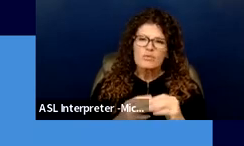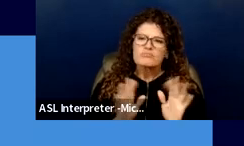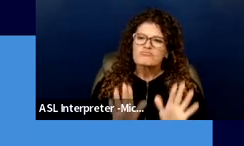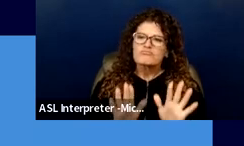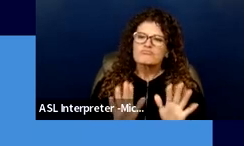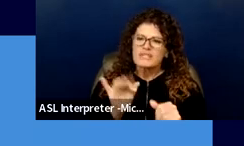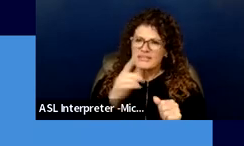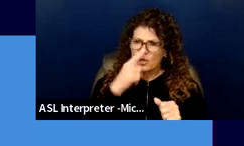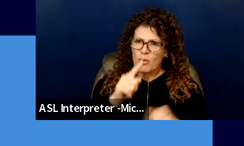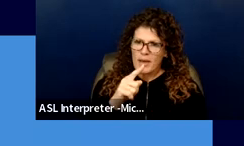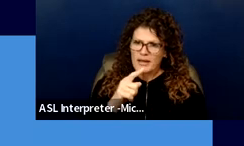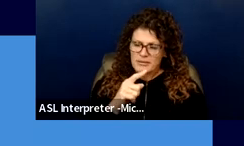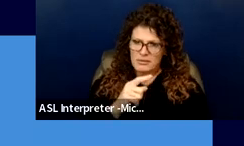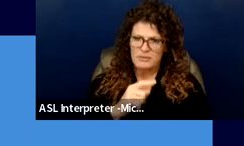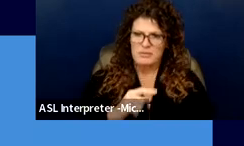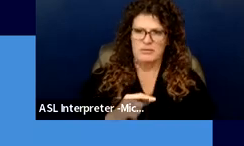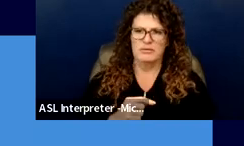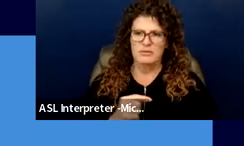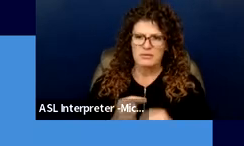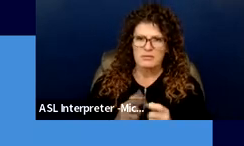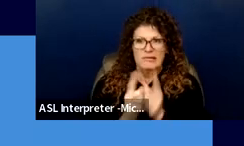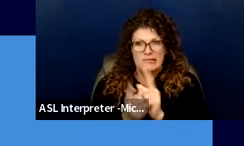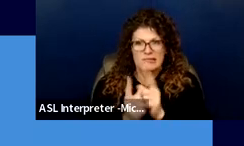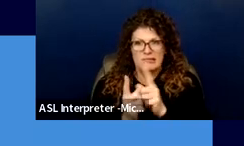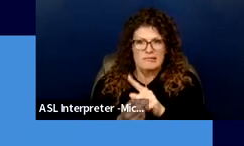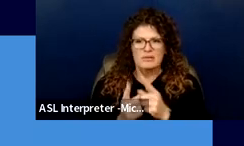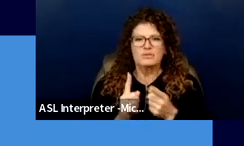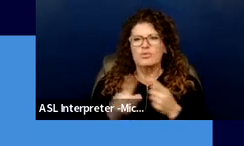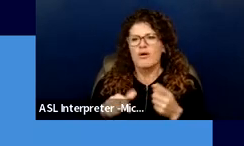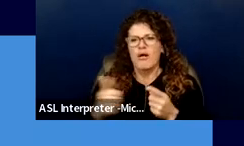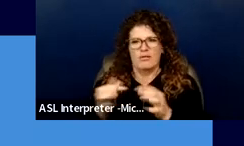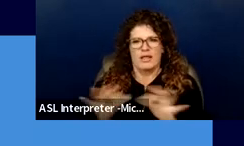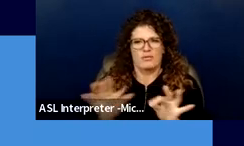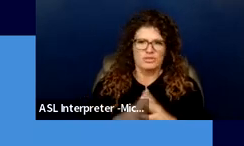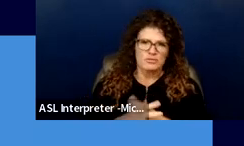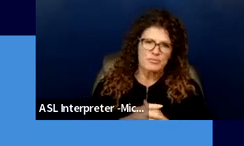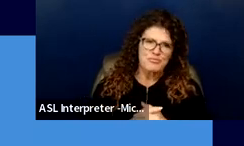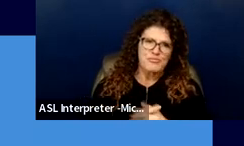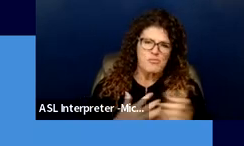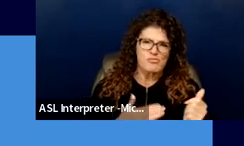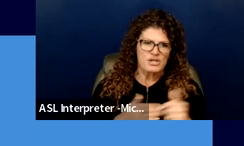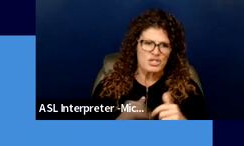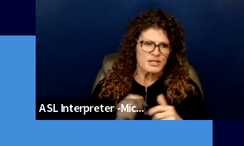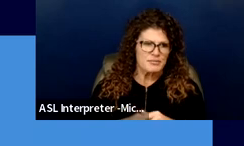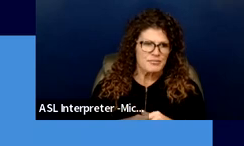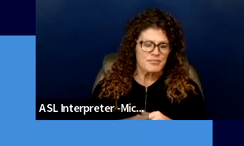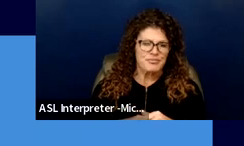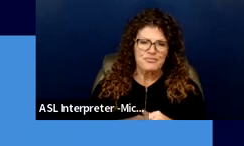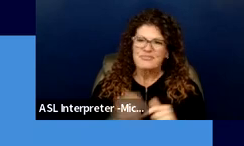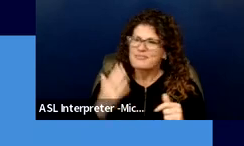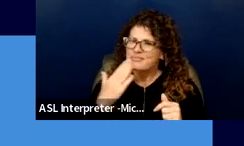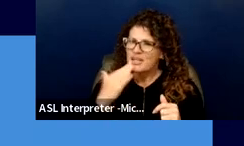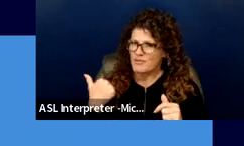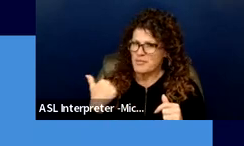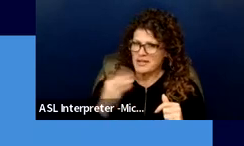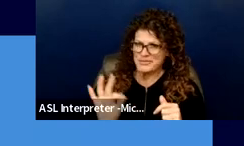can just consider that there are folks trying to translate into a different language, I would appreciate it. Thank you. Thank you for the